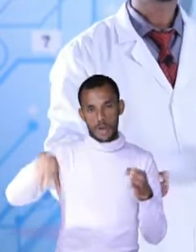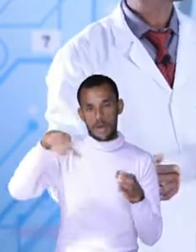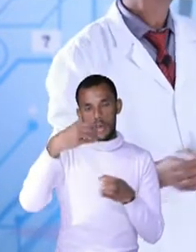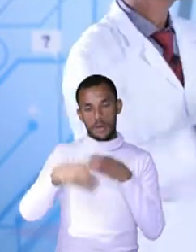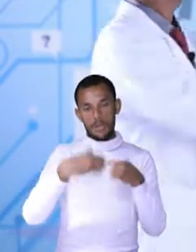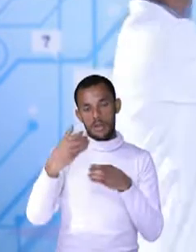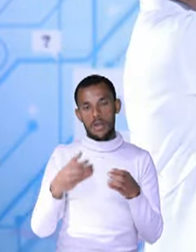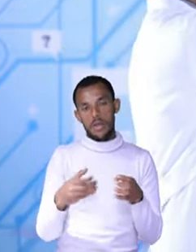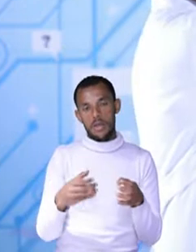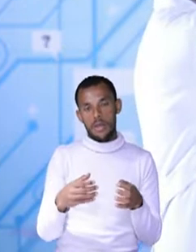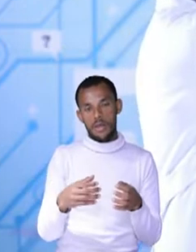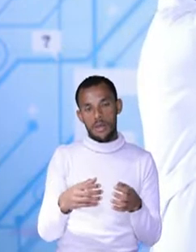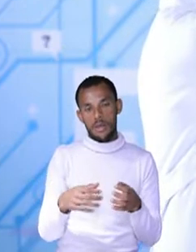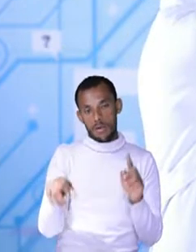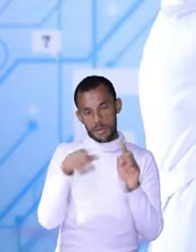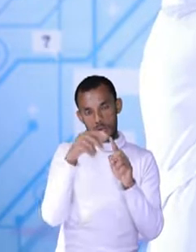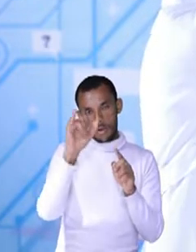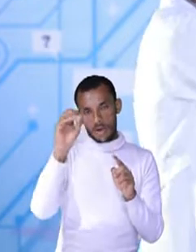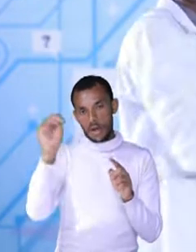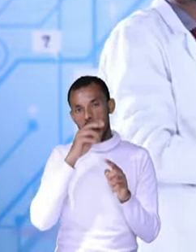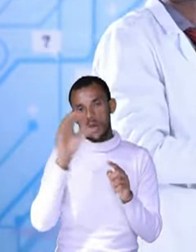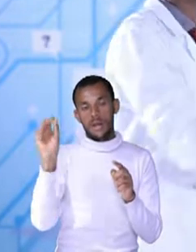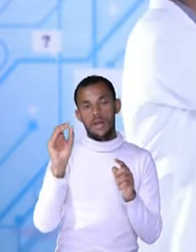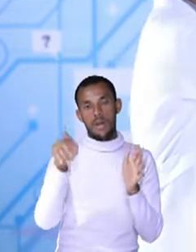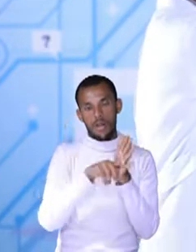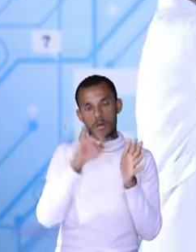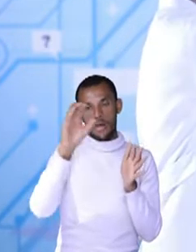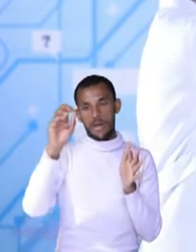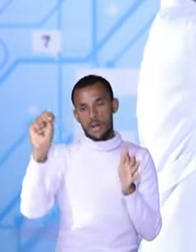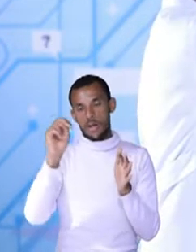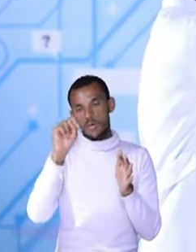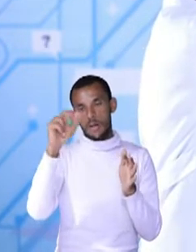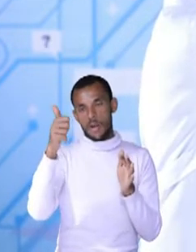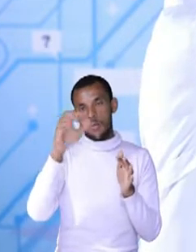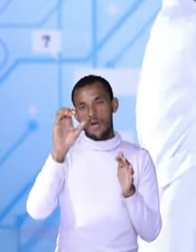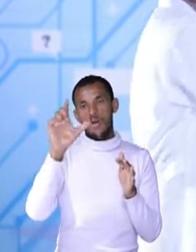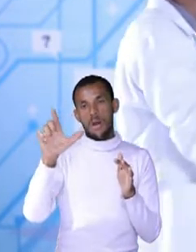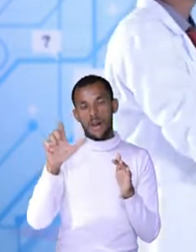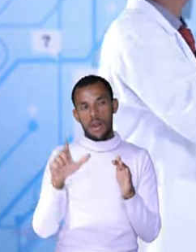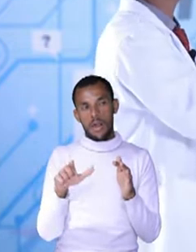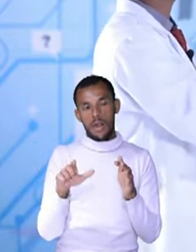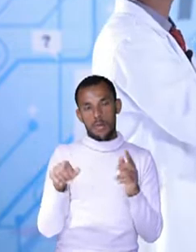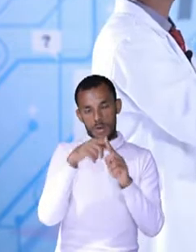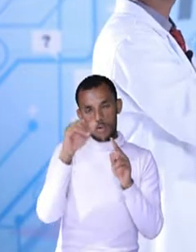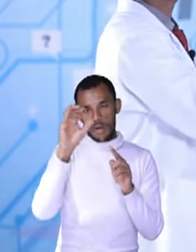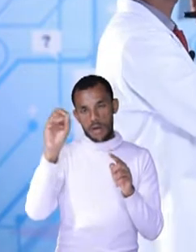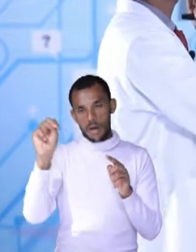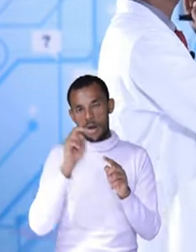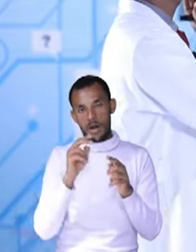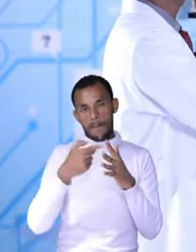In electrochemistry, positive ions and negative ions. For example, sodium chloride. In sodium chloride, positive ions